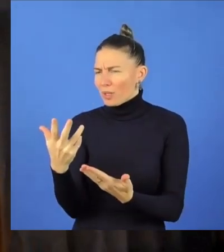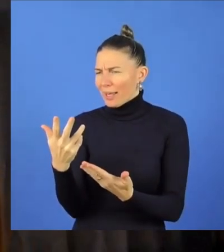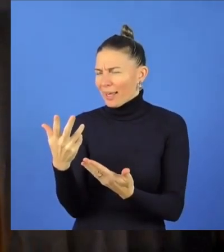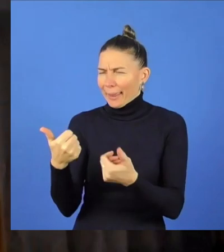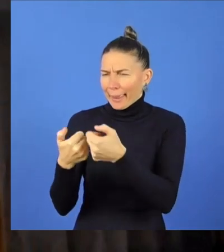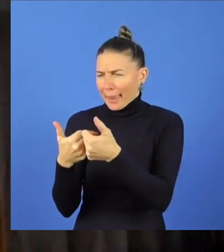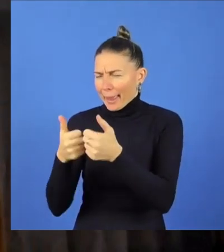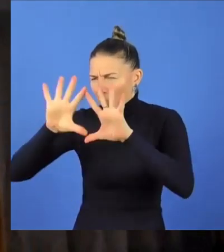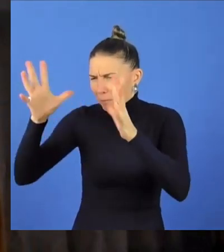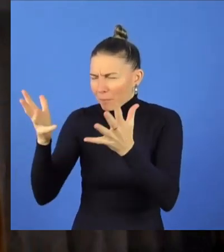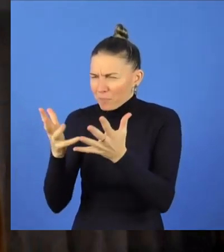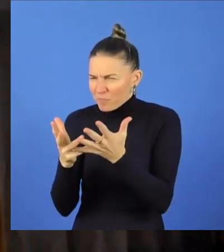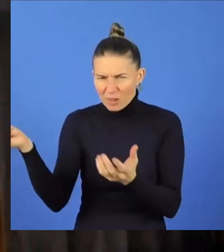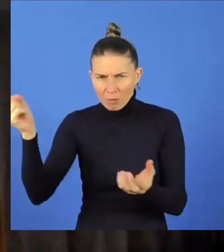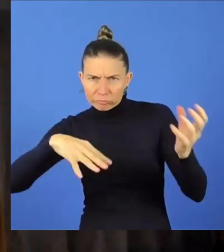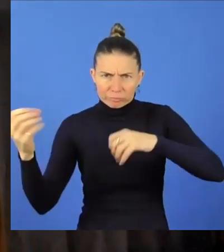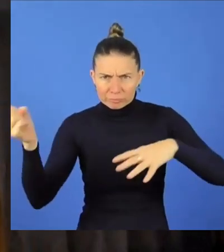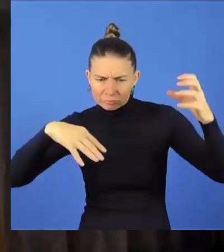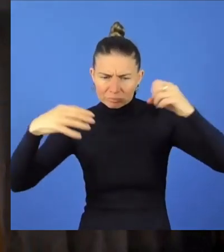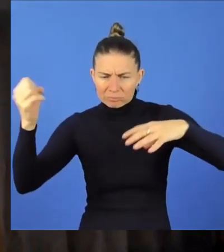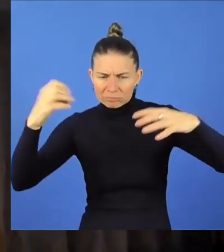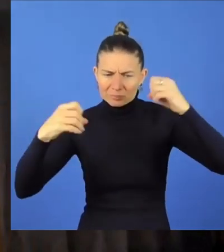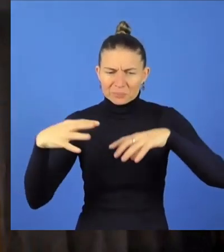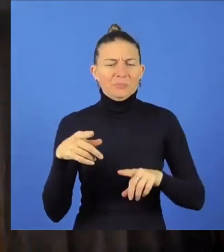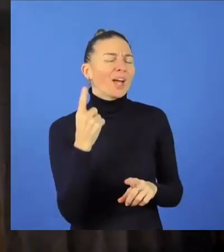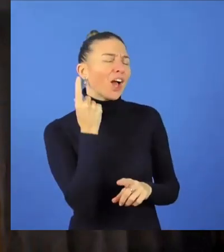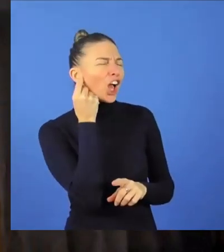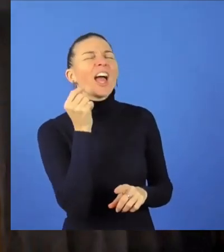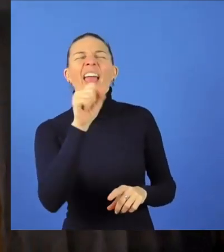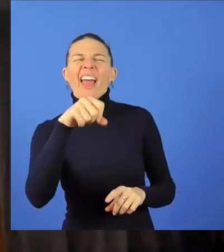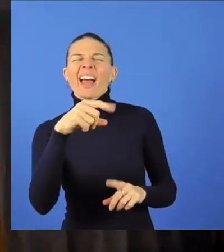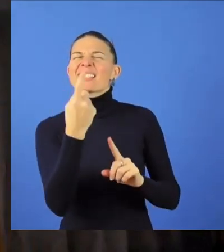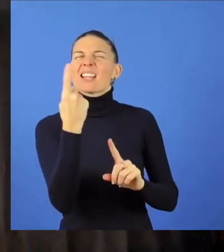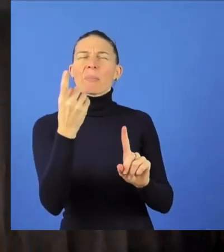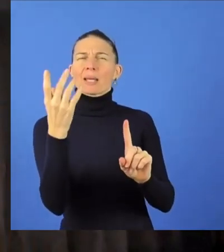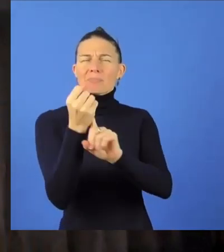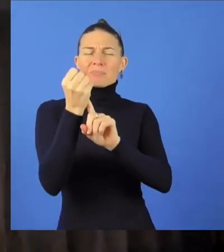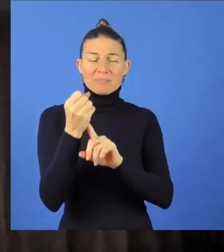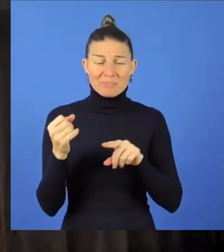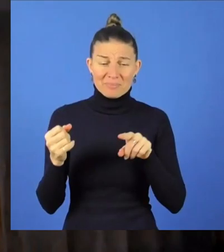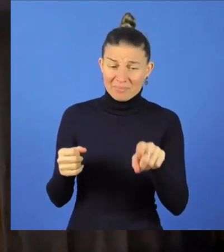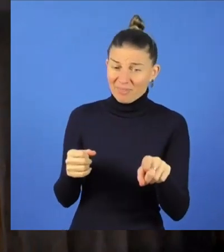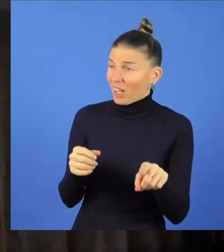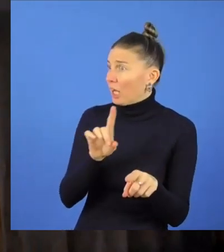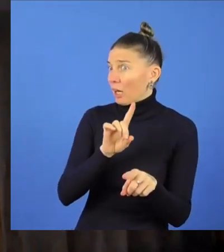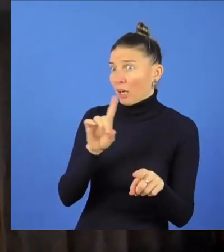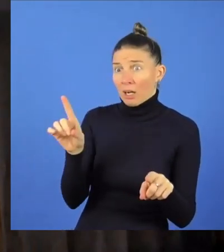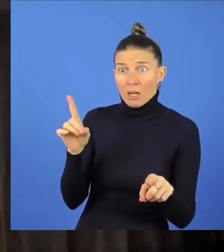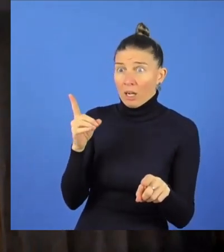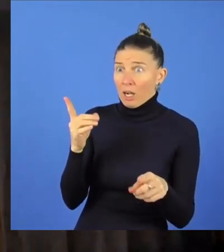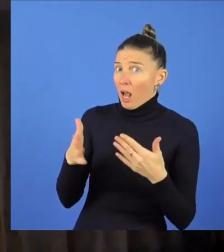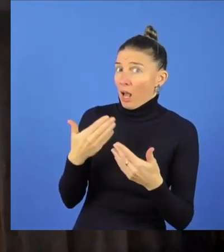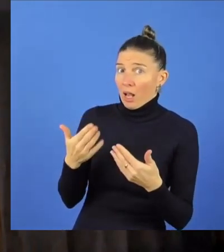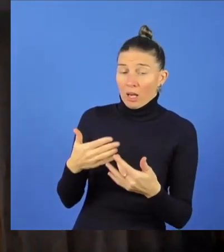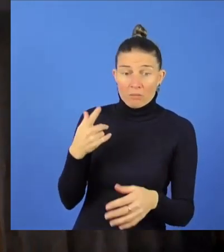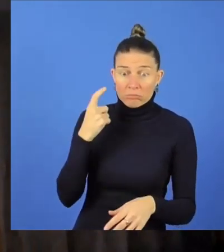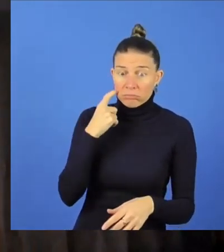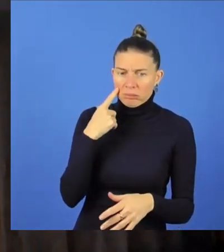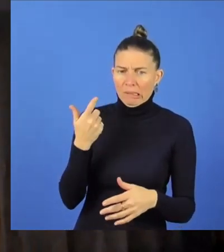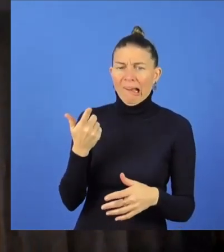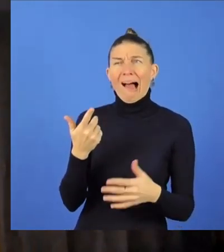way. To create something catchy. It was not that easy, to be honest. No. We had a lot of things that wouldn't be appropriate in